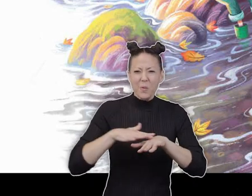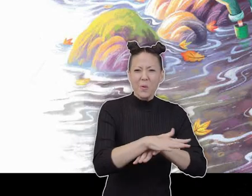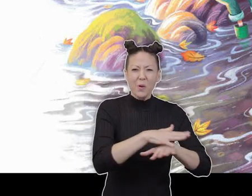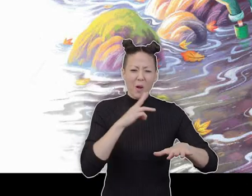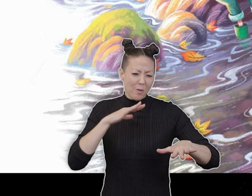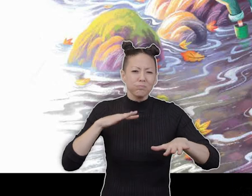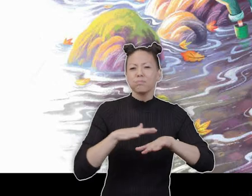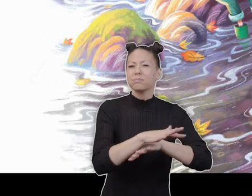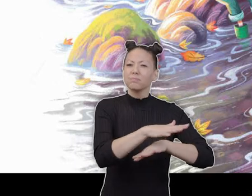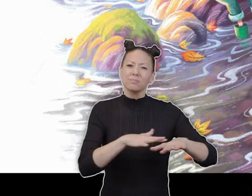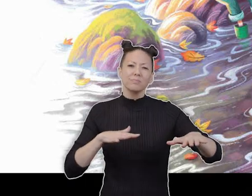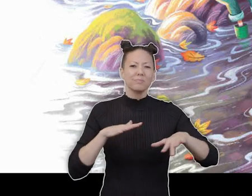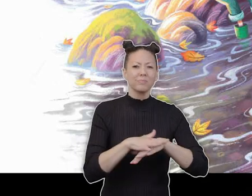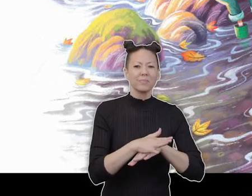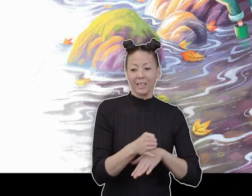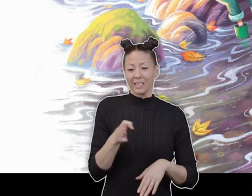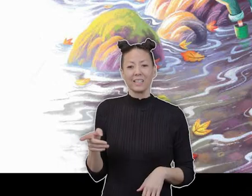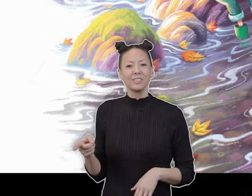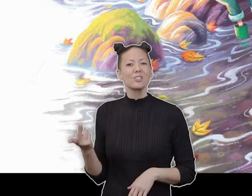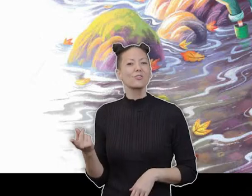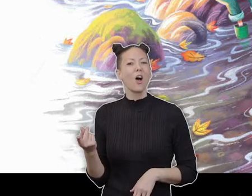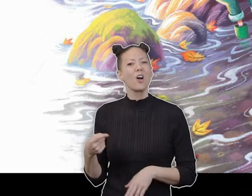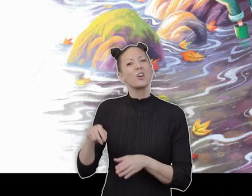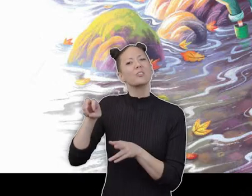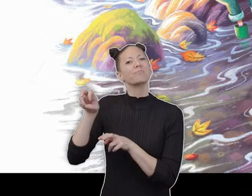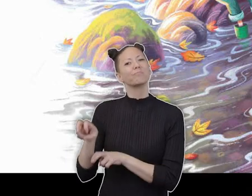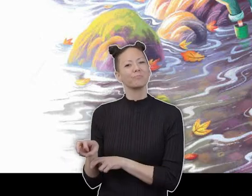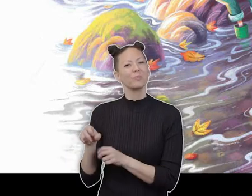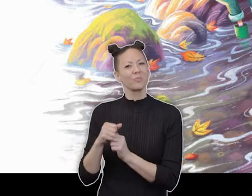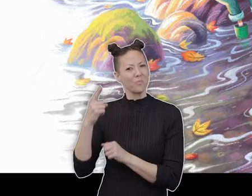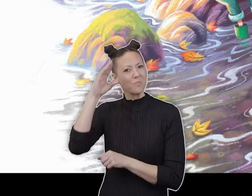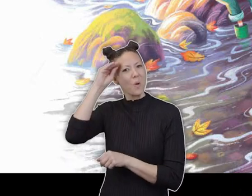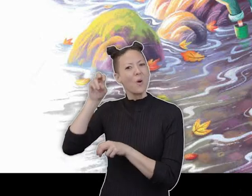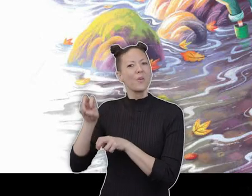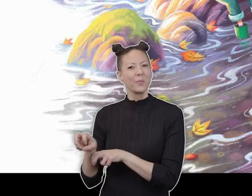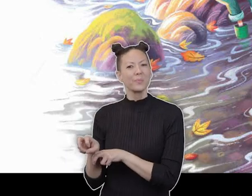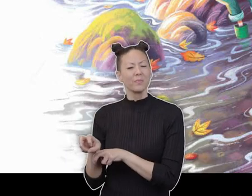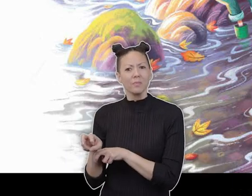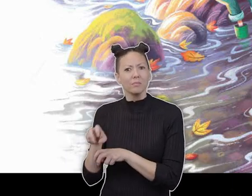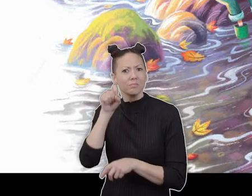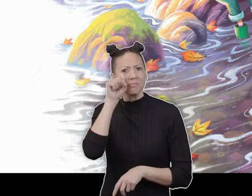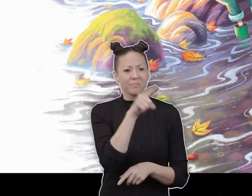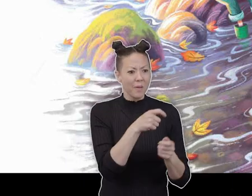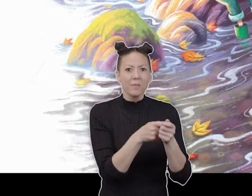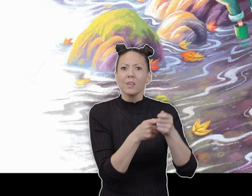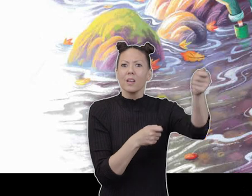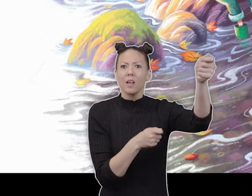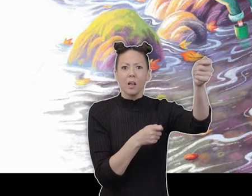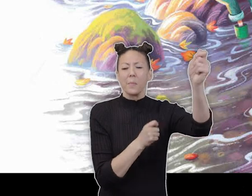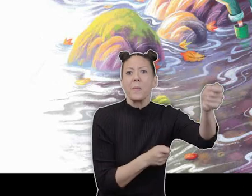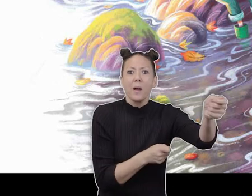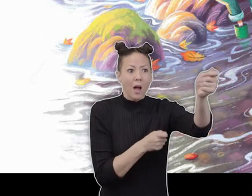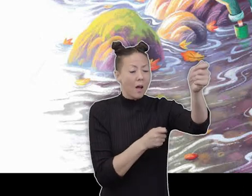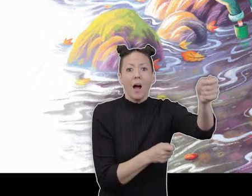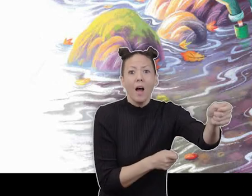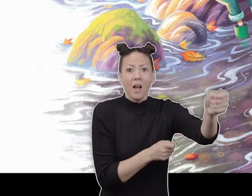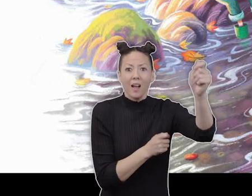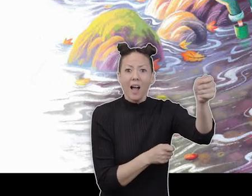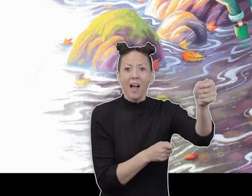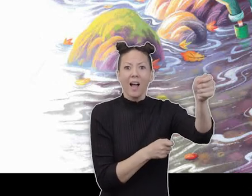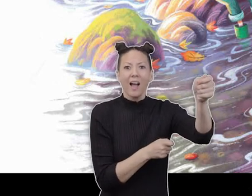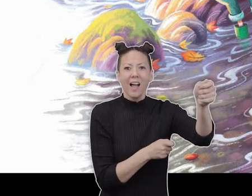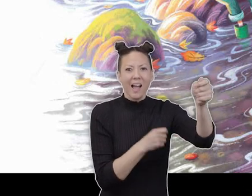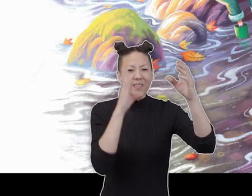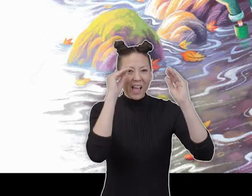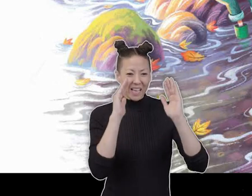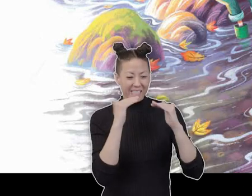boots dangle in the current. A Jack Russell Terrier sits beside one of the boys, whose stick is bending and the line